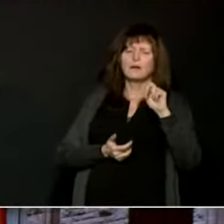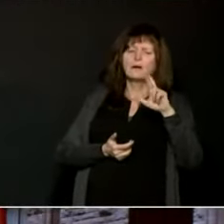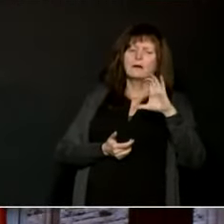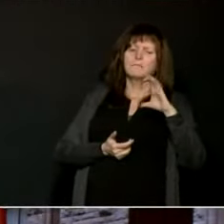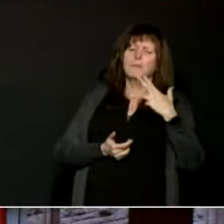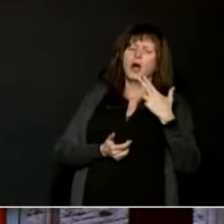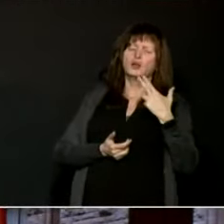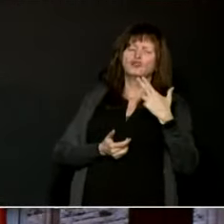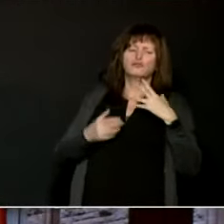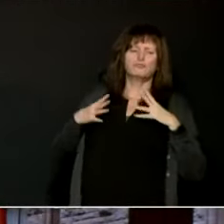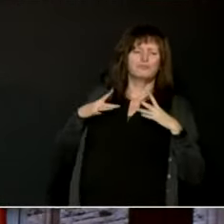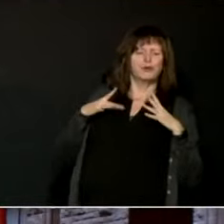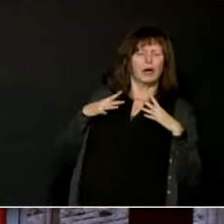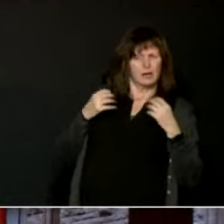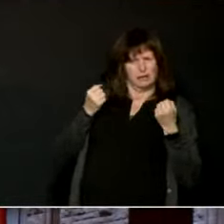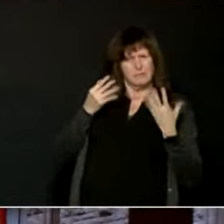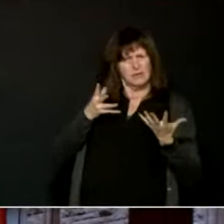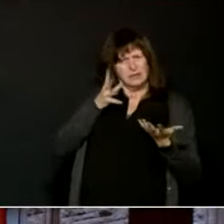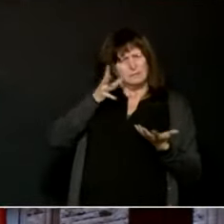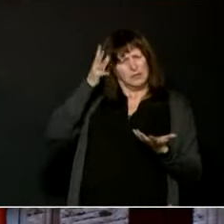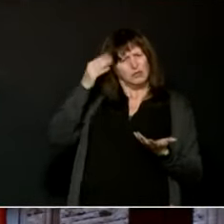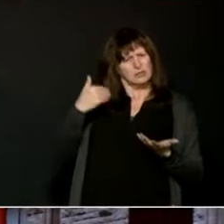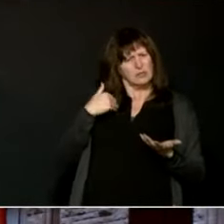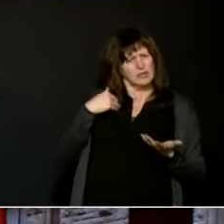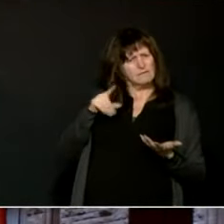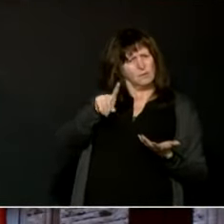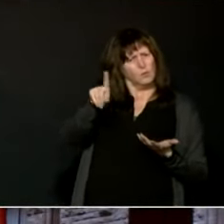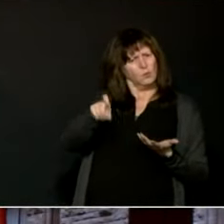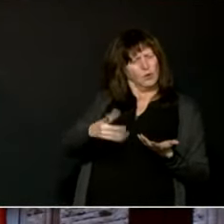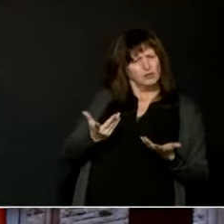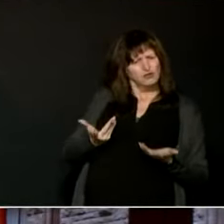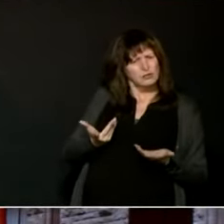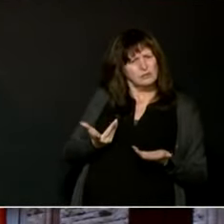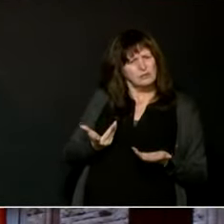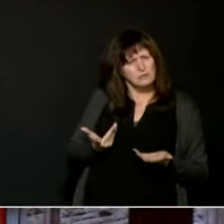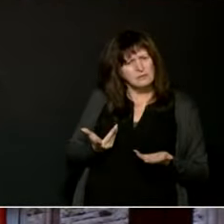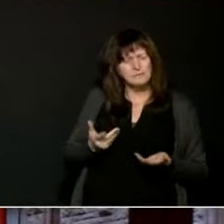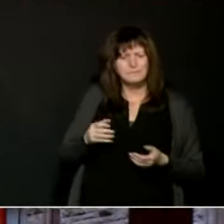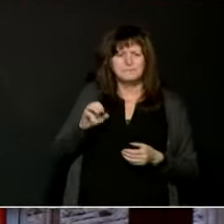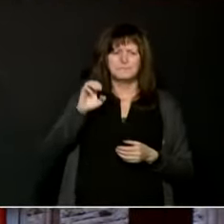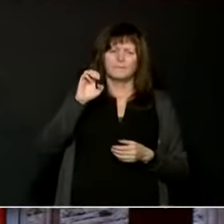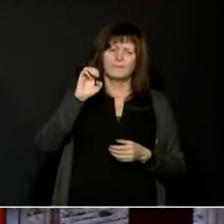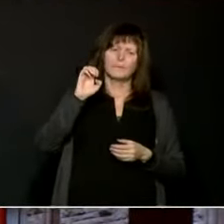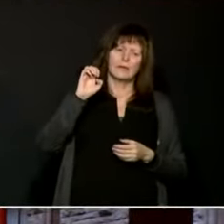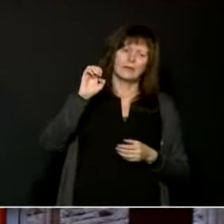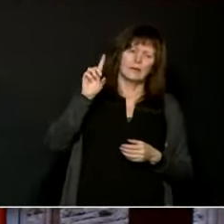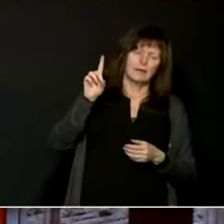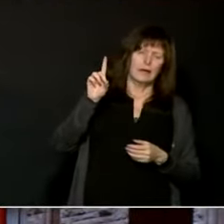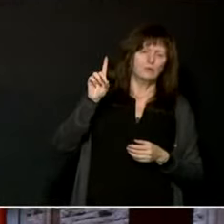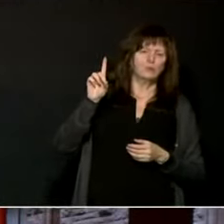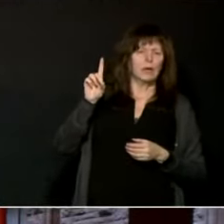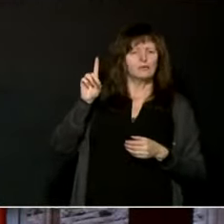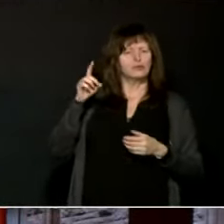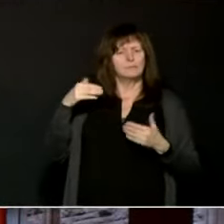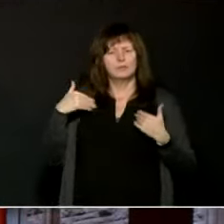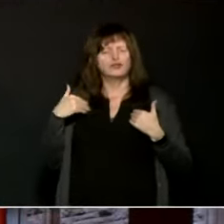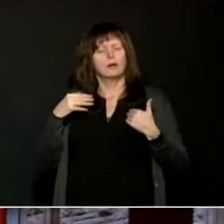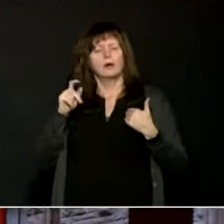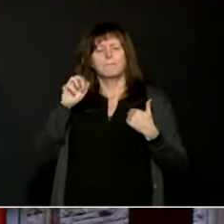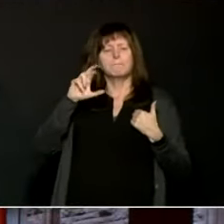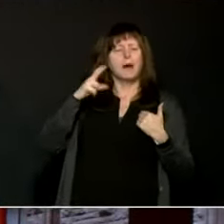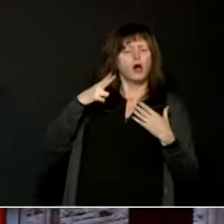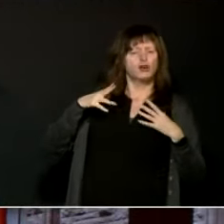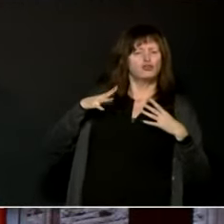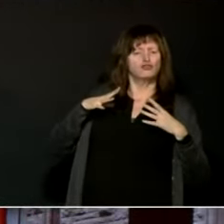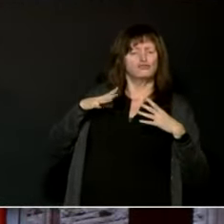the comments from Education Minister Stephen Lecce on this today, or sorry, I should call it April break. But considering